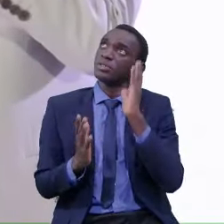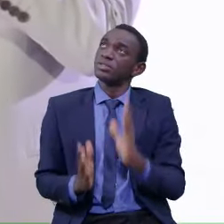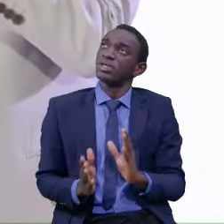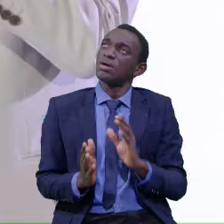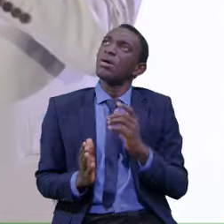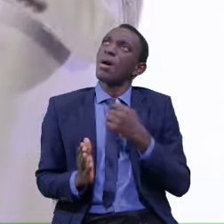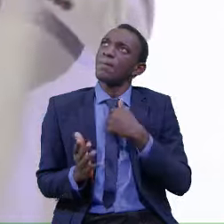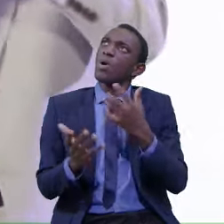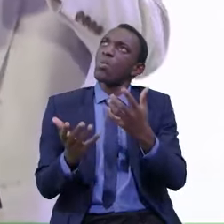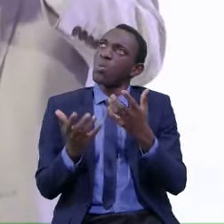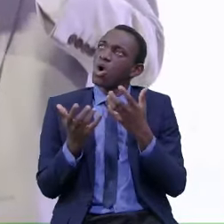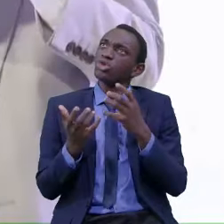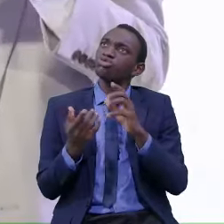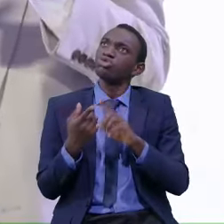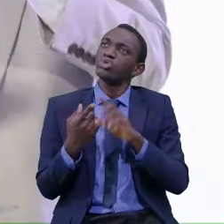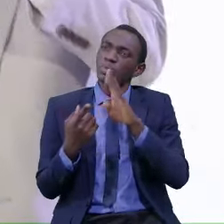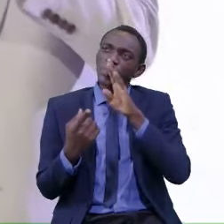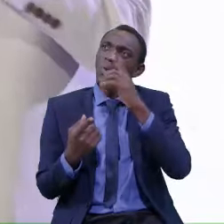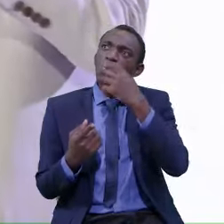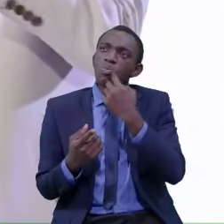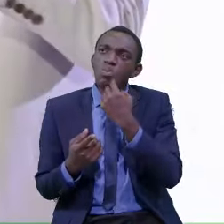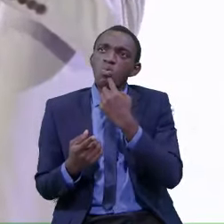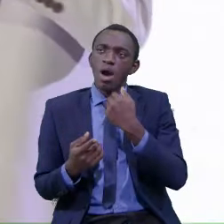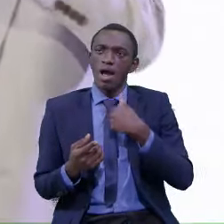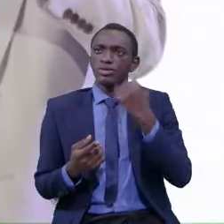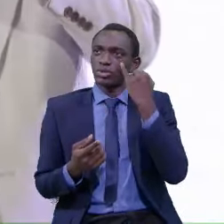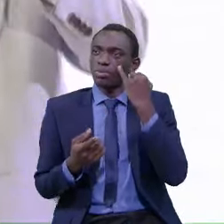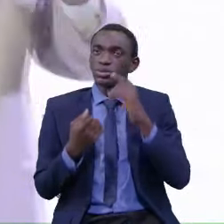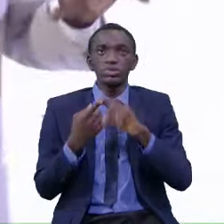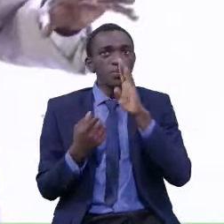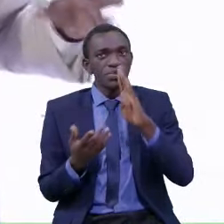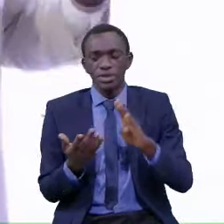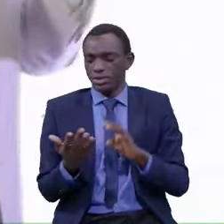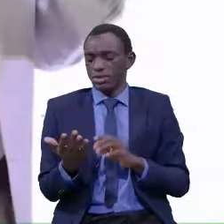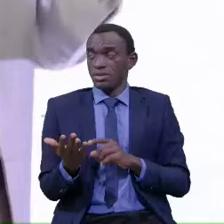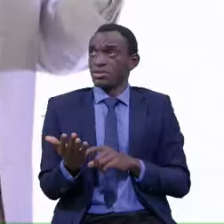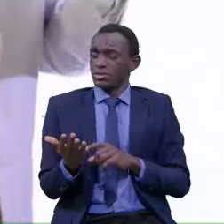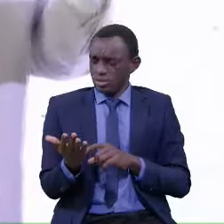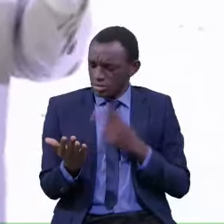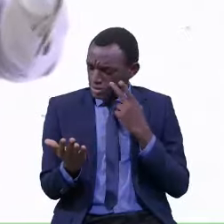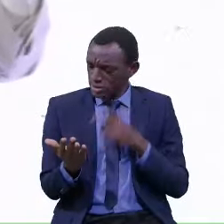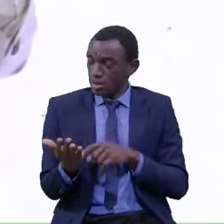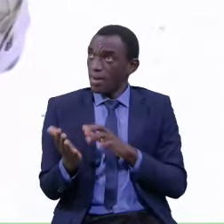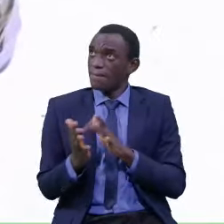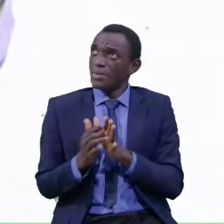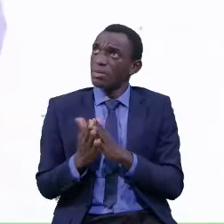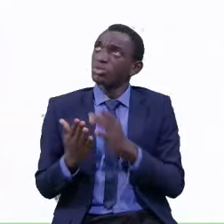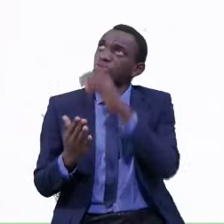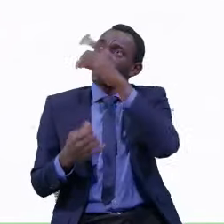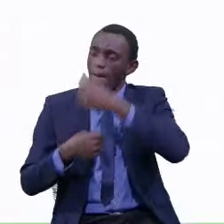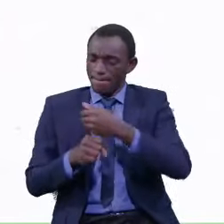I ought to be. You've made me an evangelist with demonstration,